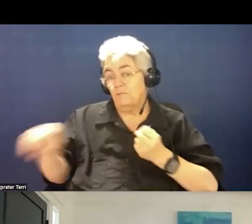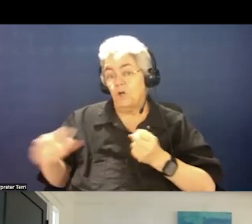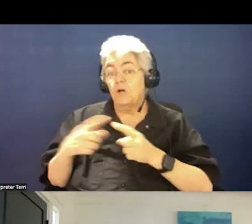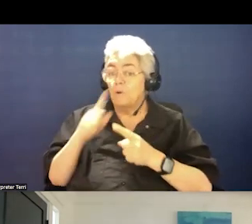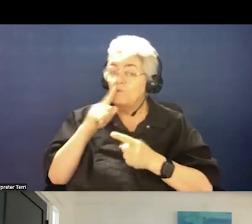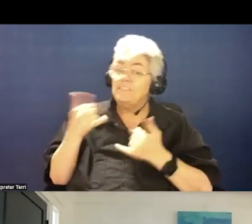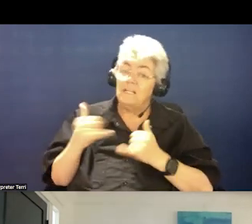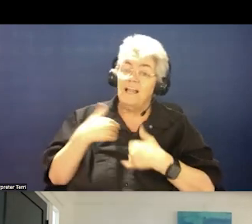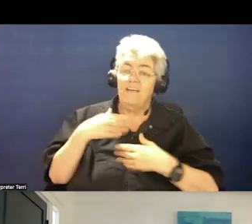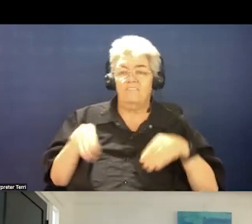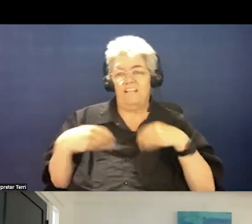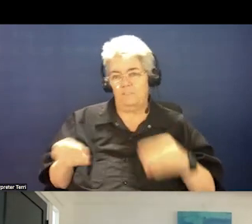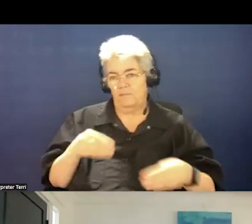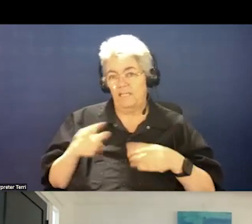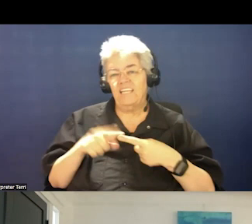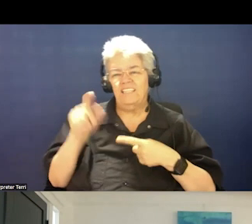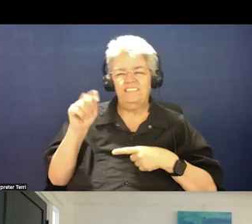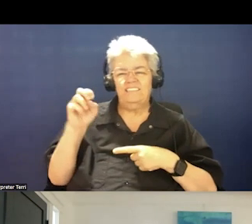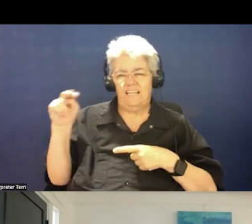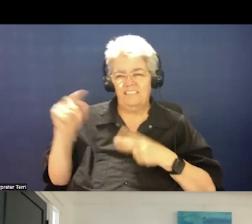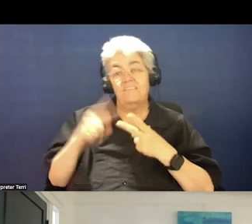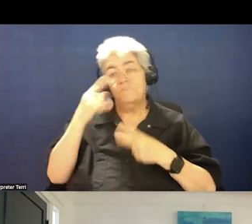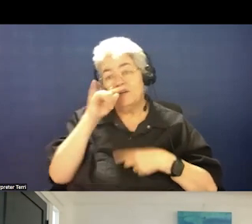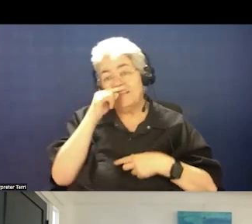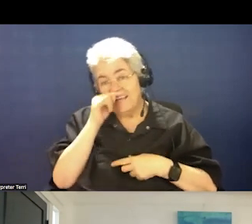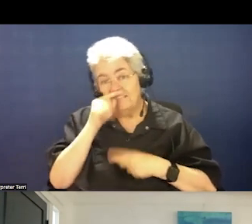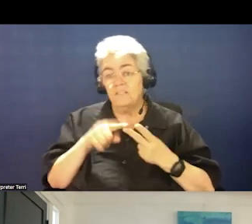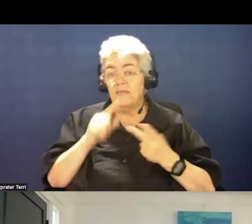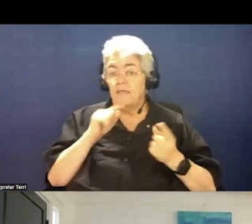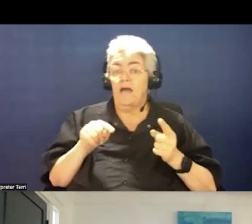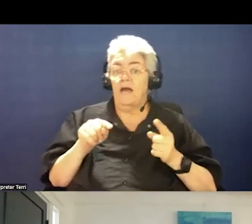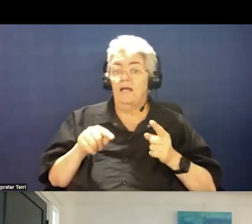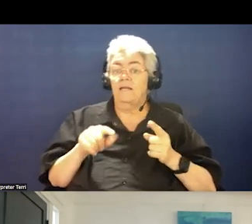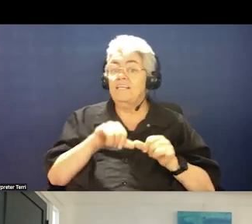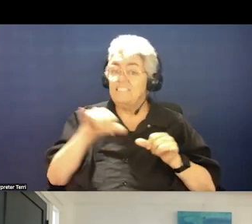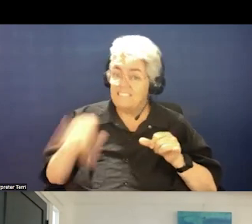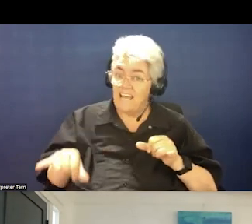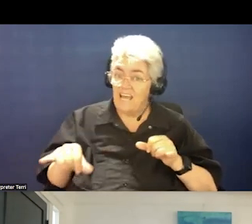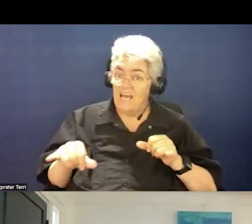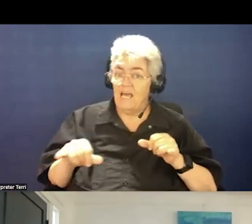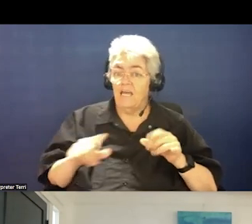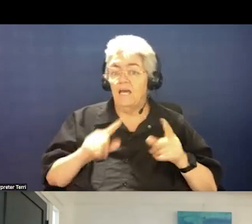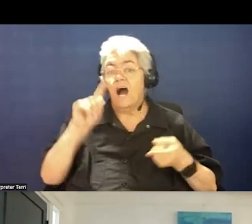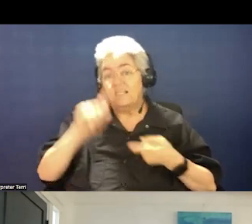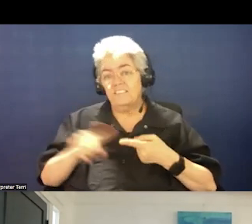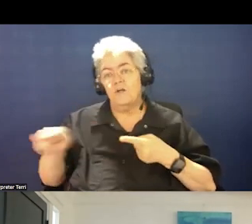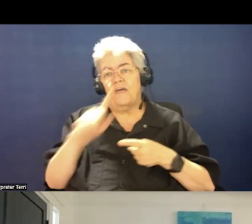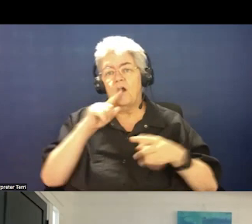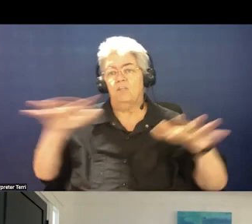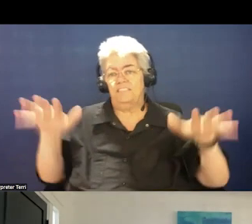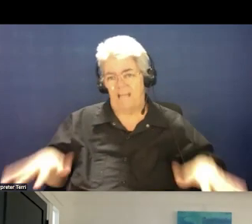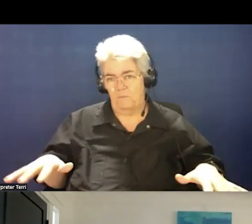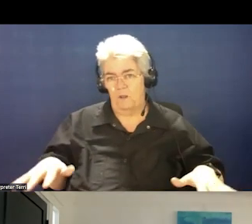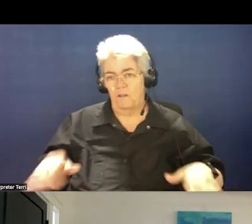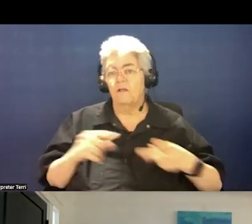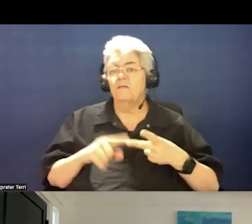that flexibility, thankfully, in the state of Tennessee for kids to be able to allow them to stay to a point of stabilization. And so those are some of the big things that we're